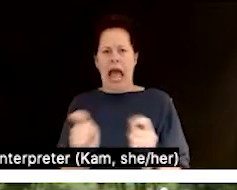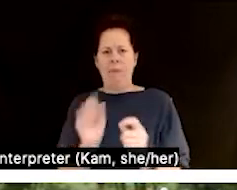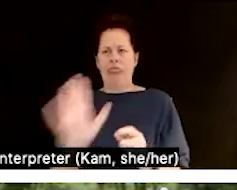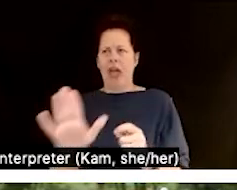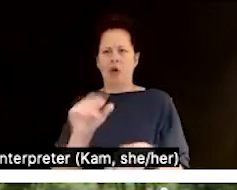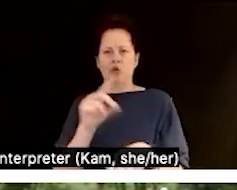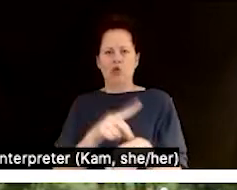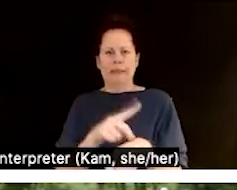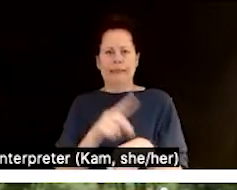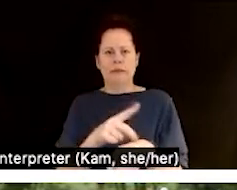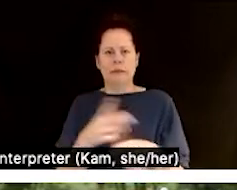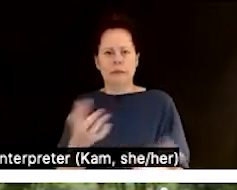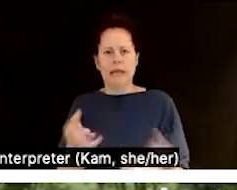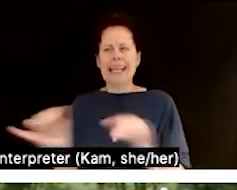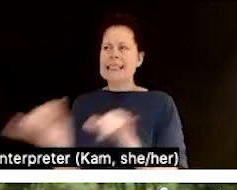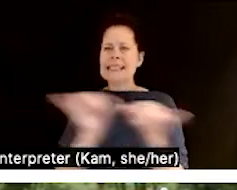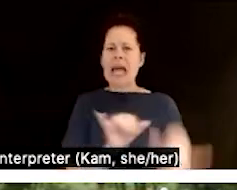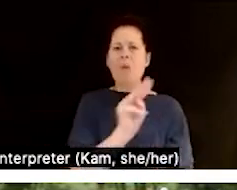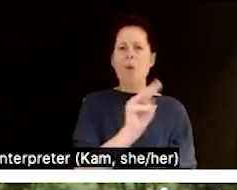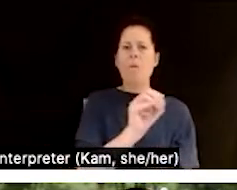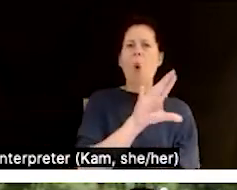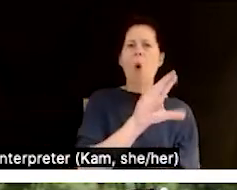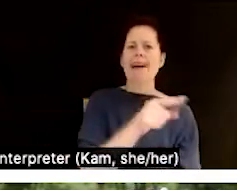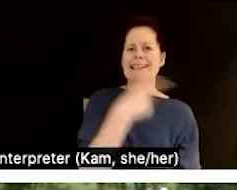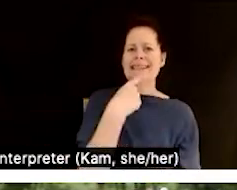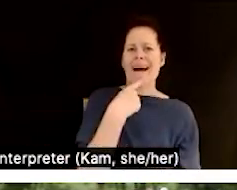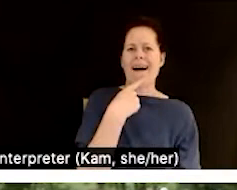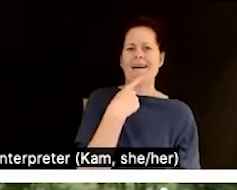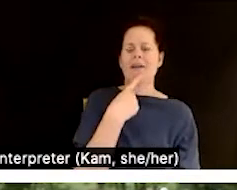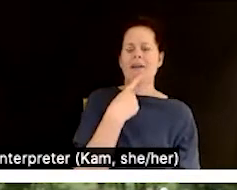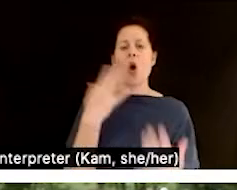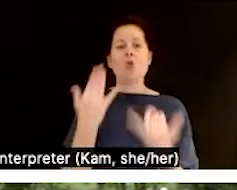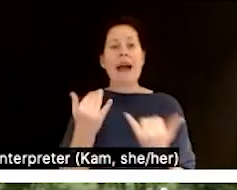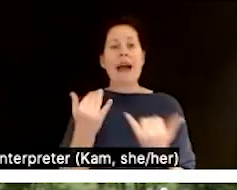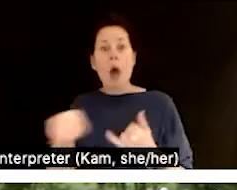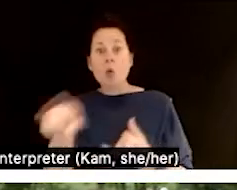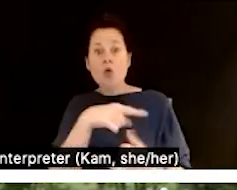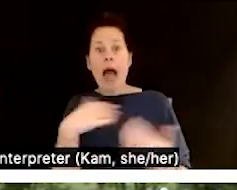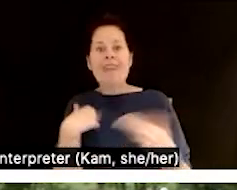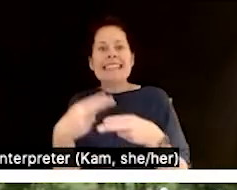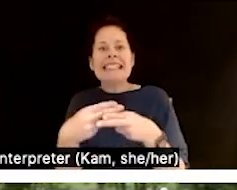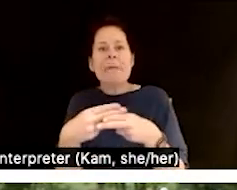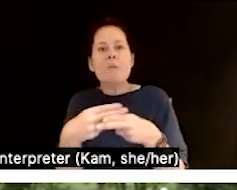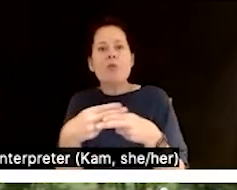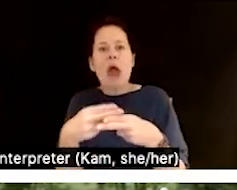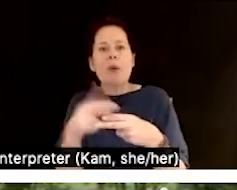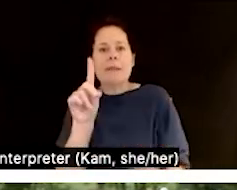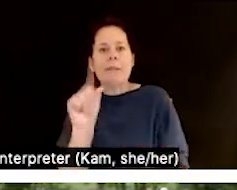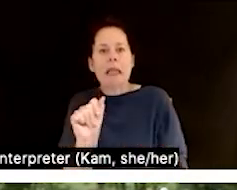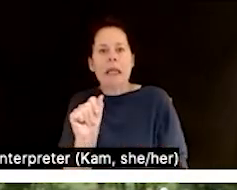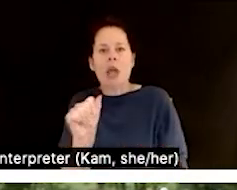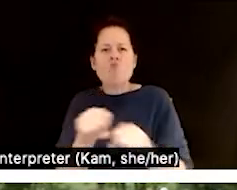It's no different, like Moira was saying, that that you right now might have a temporary disability, or there might be a temporary